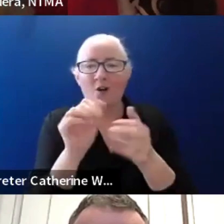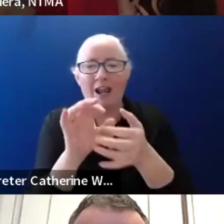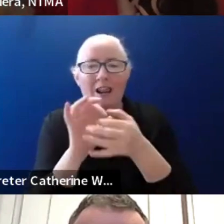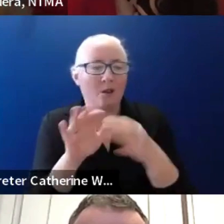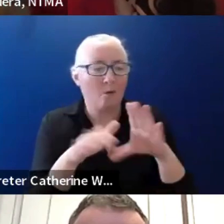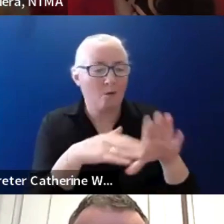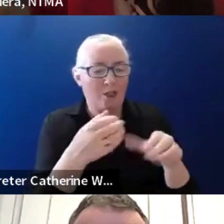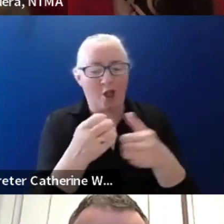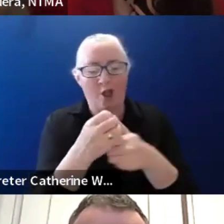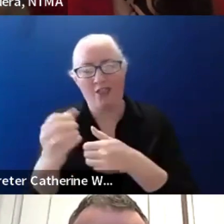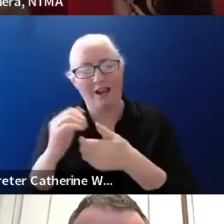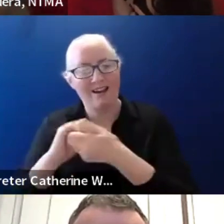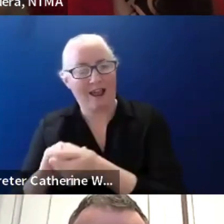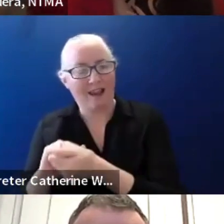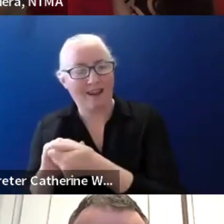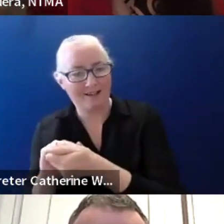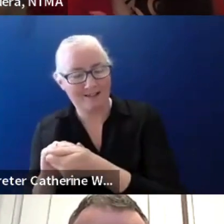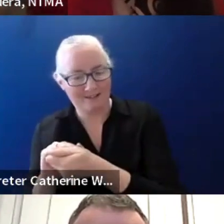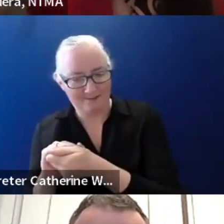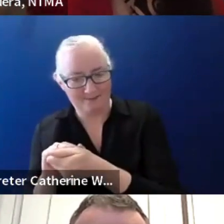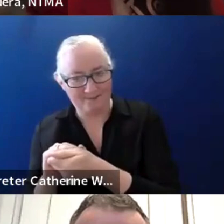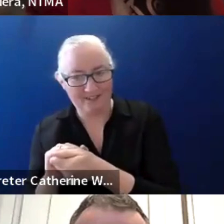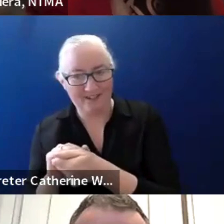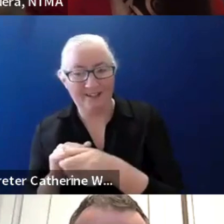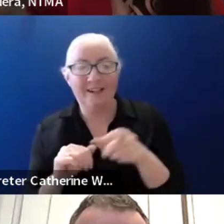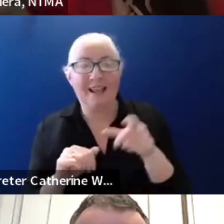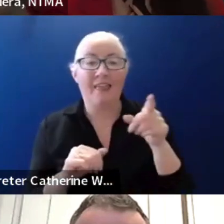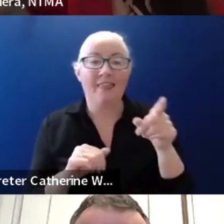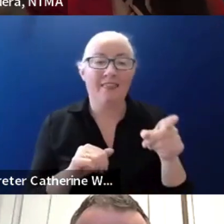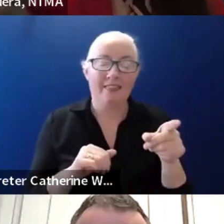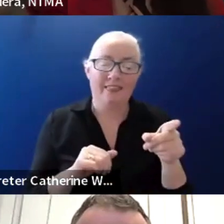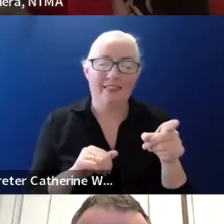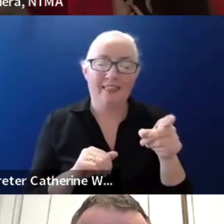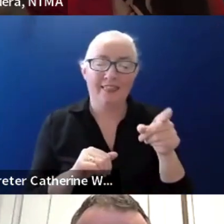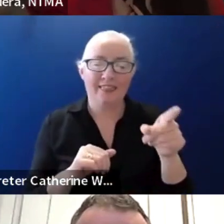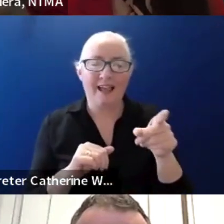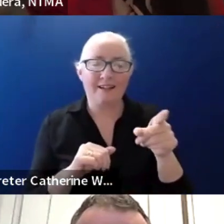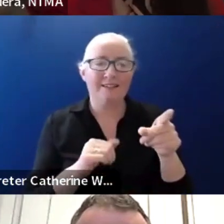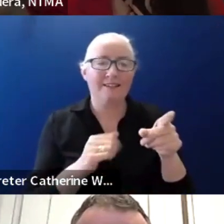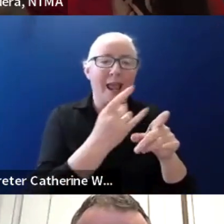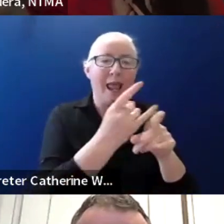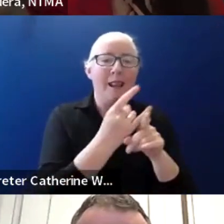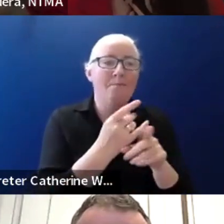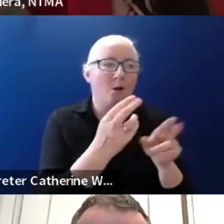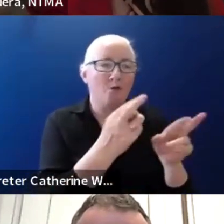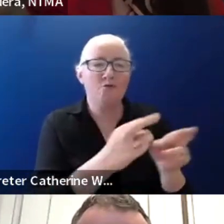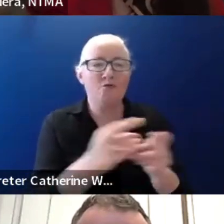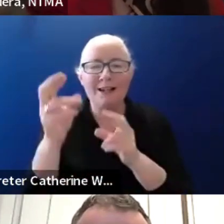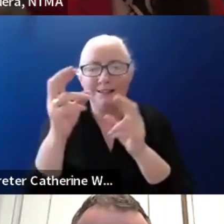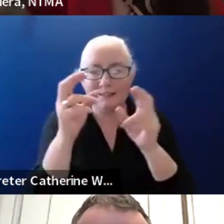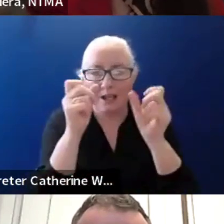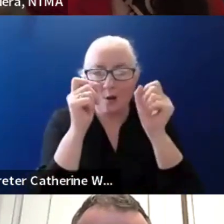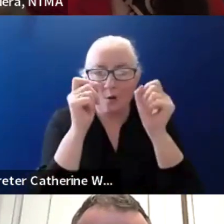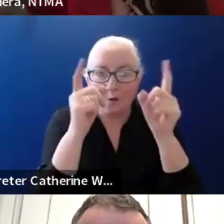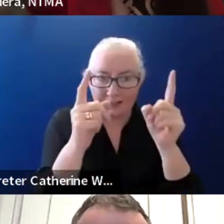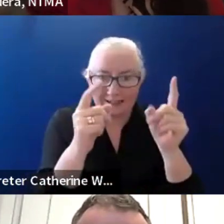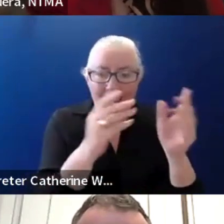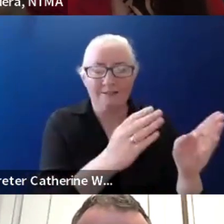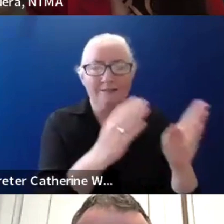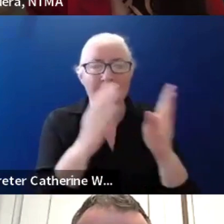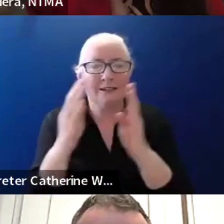other colleagues, and on that help in raising awareness, and also open the door